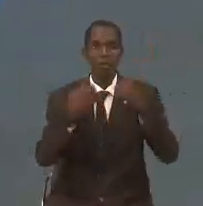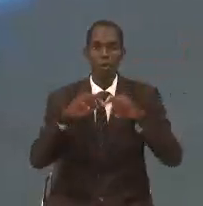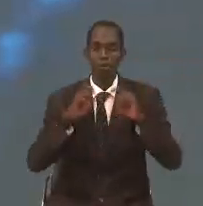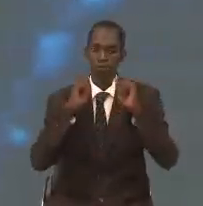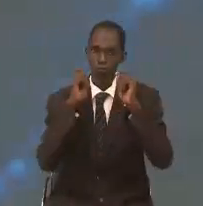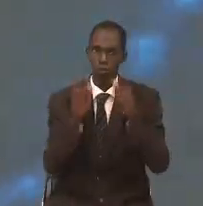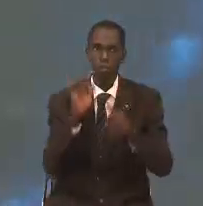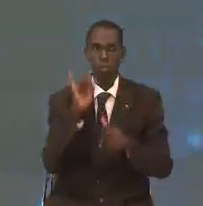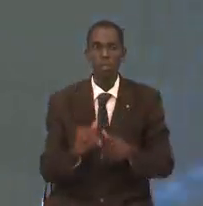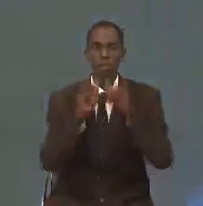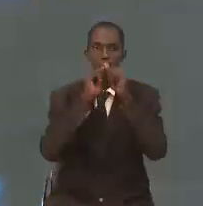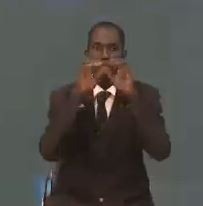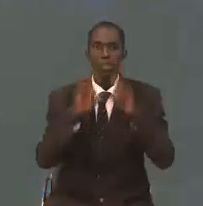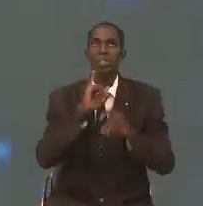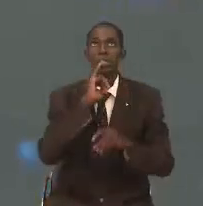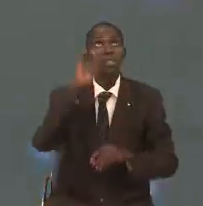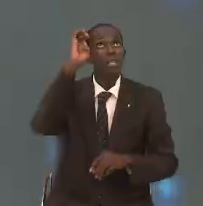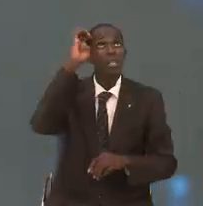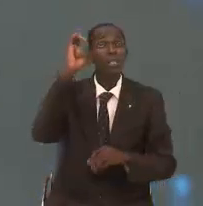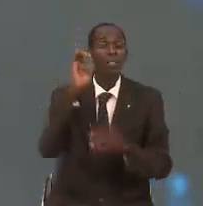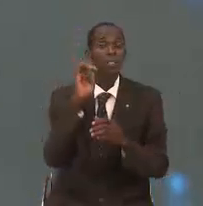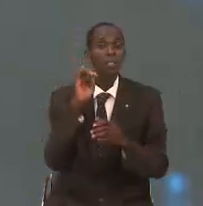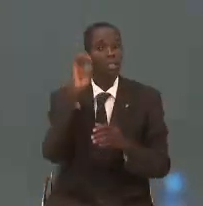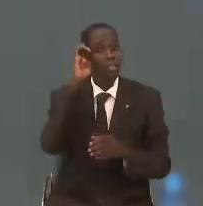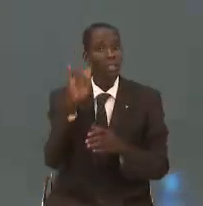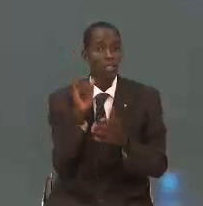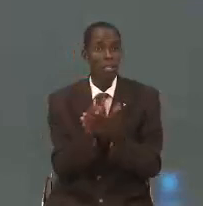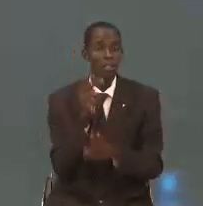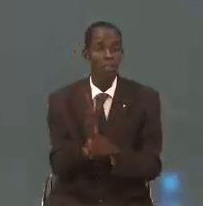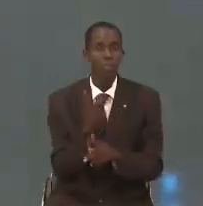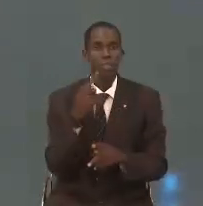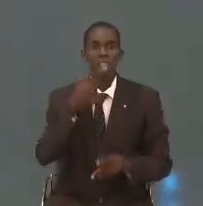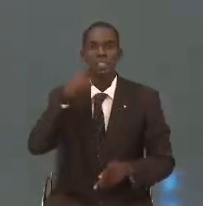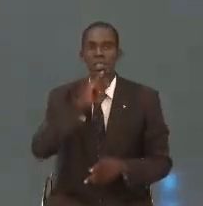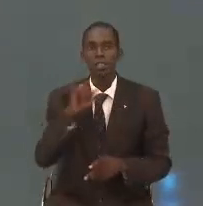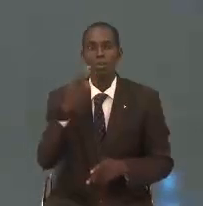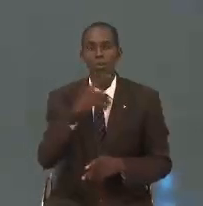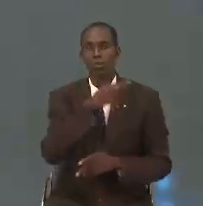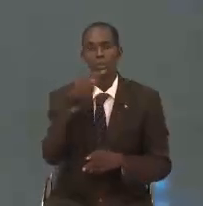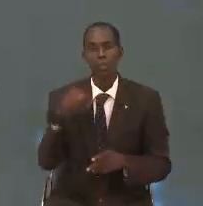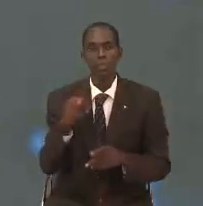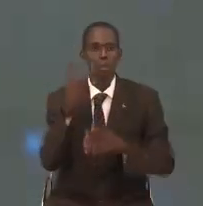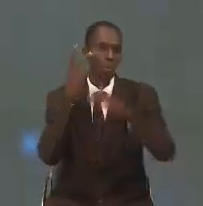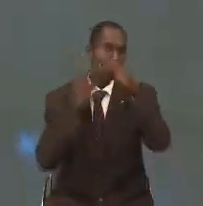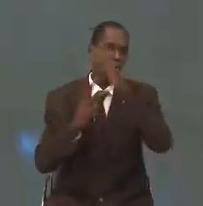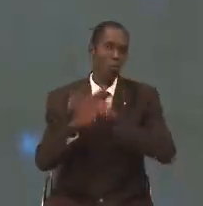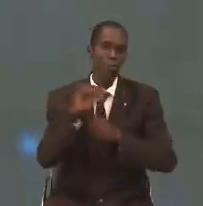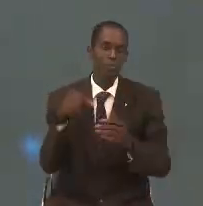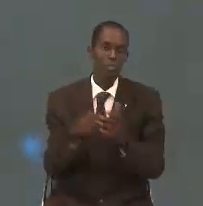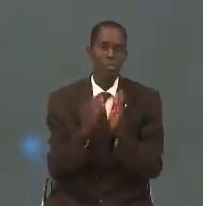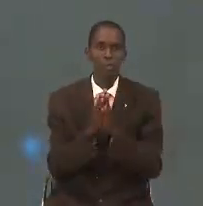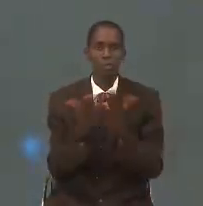he that keepeth the sayings of the prophecy of this book. Look at verse 12. In